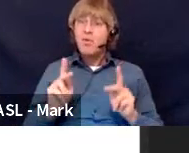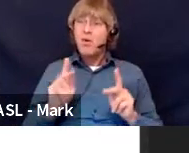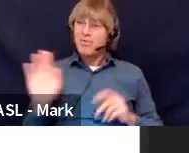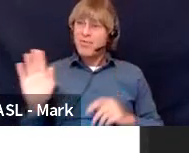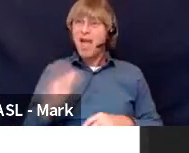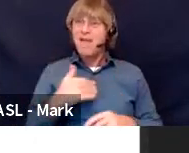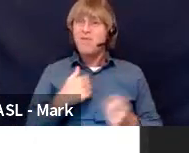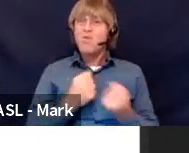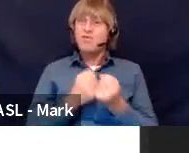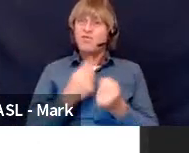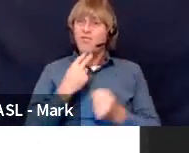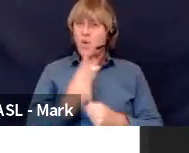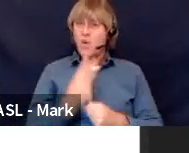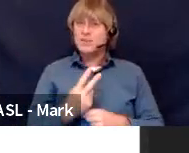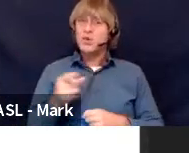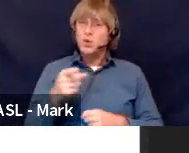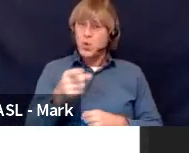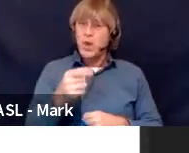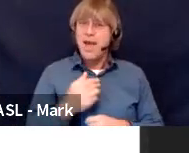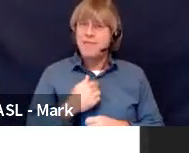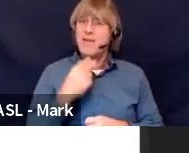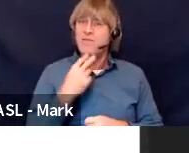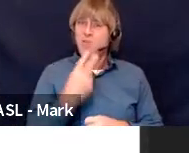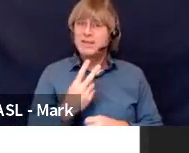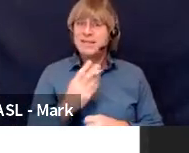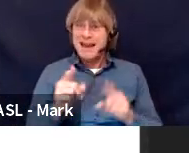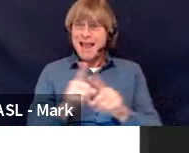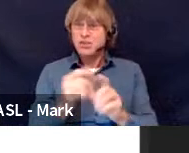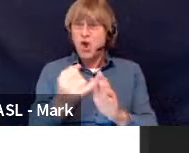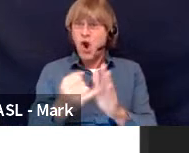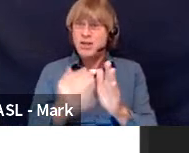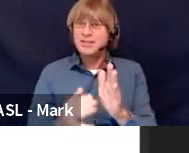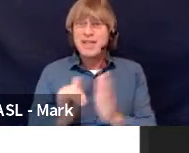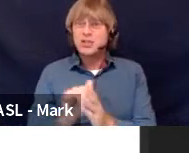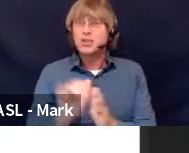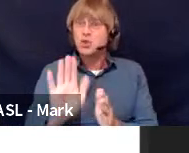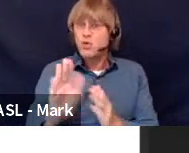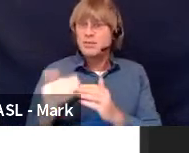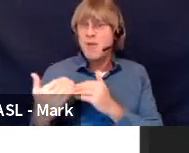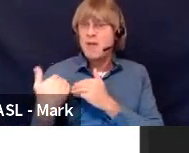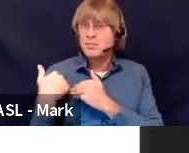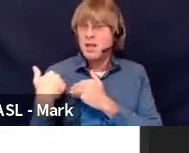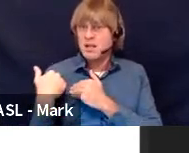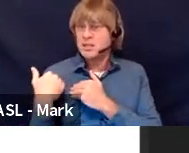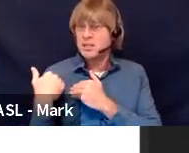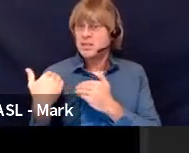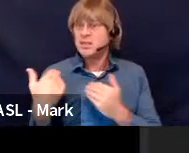voices. You have a voice, and as an artist, that's kind of your responsibility.